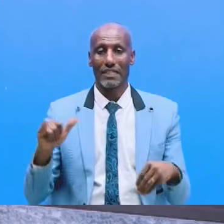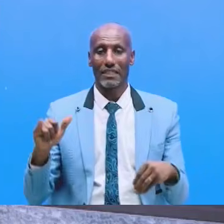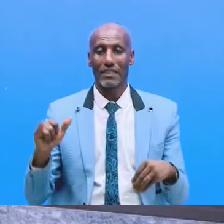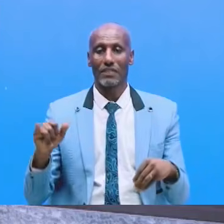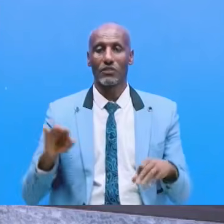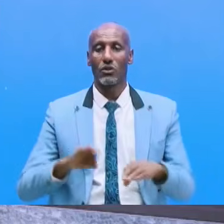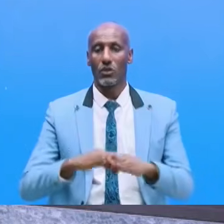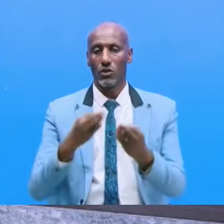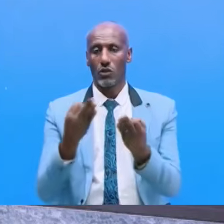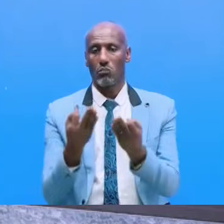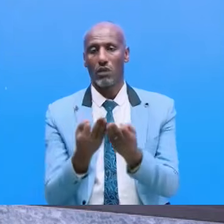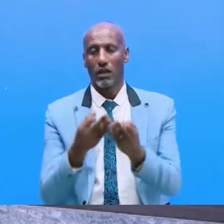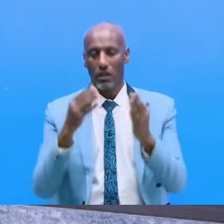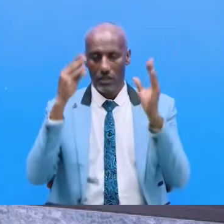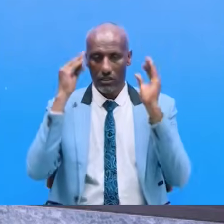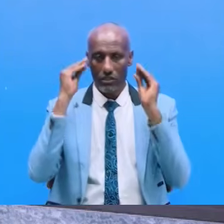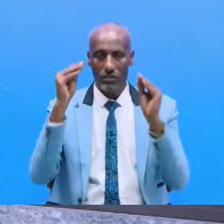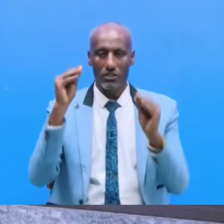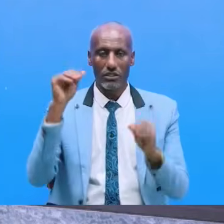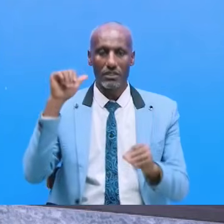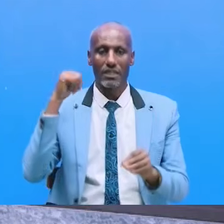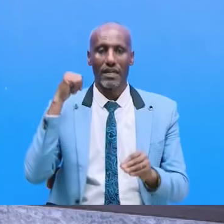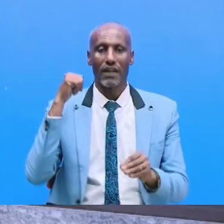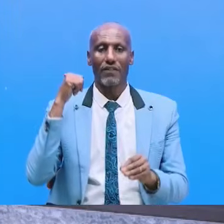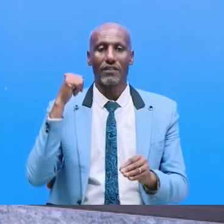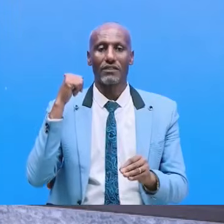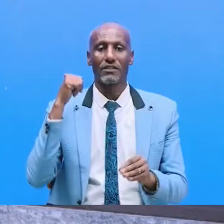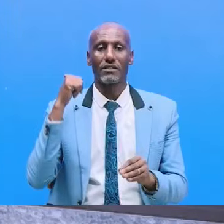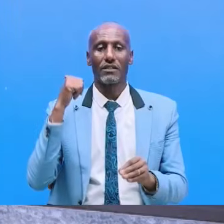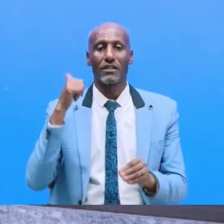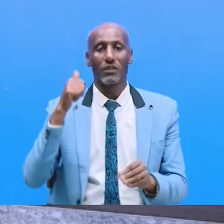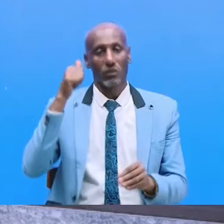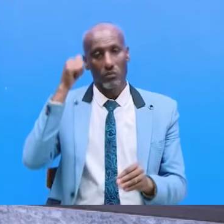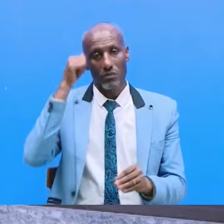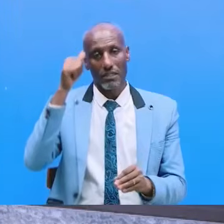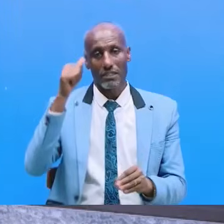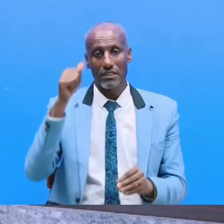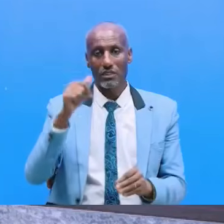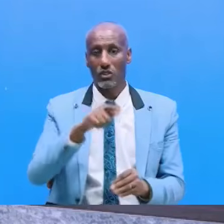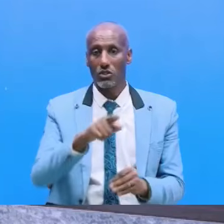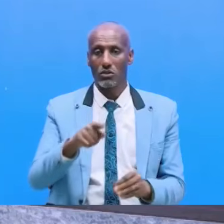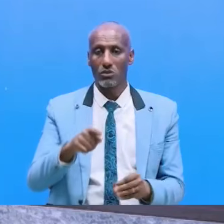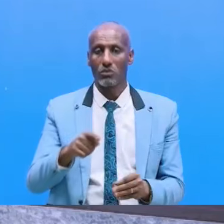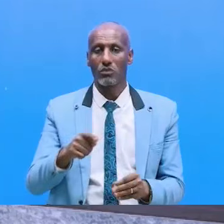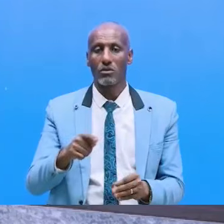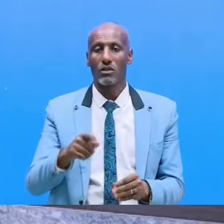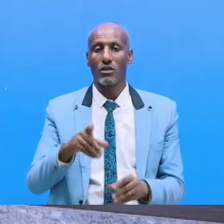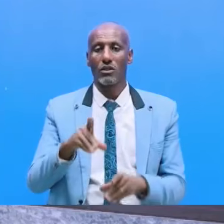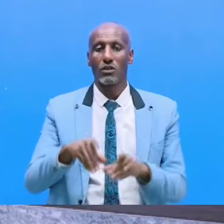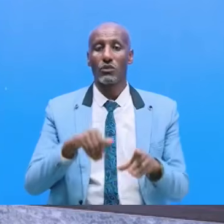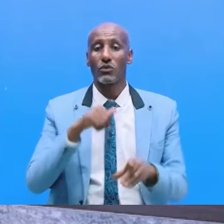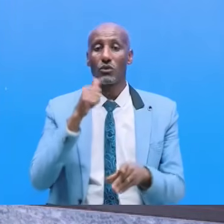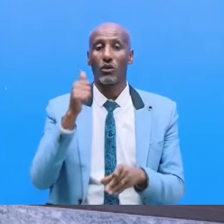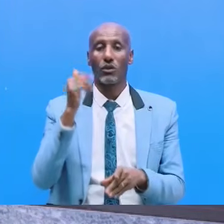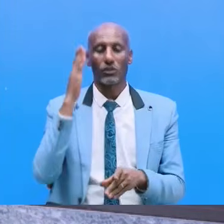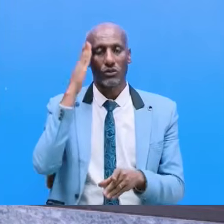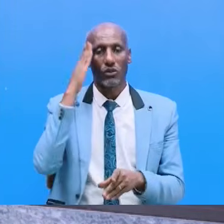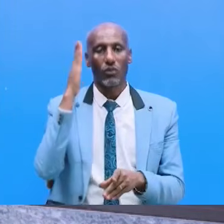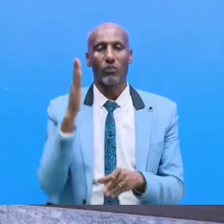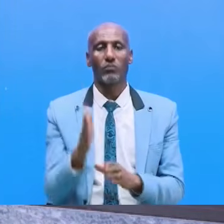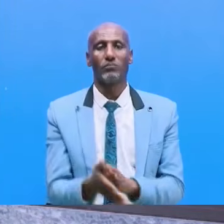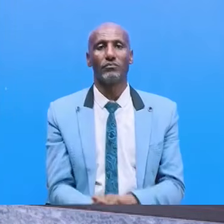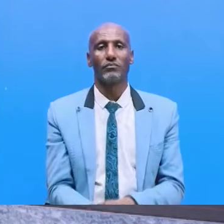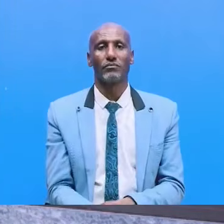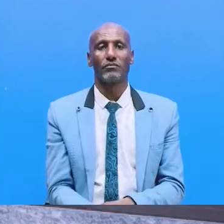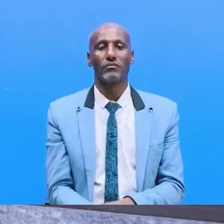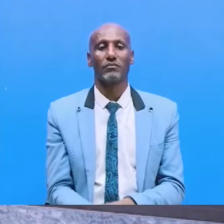parents, with your teachers, and also it can be the person that you don't know. You should use this formal method for